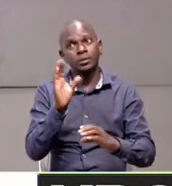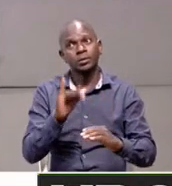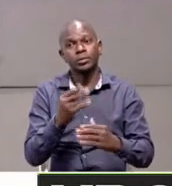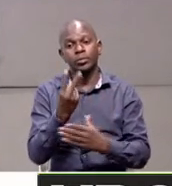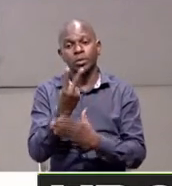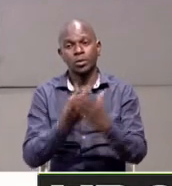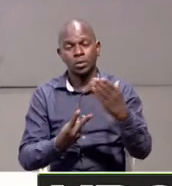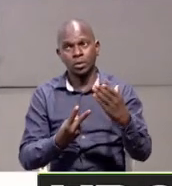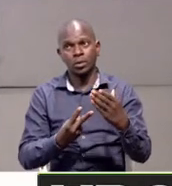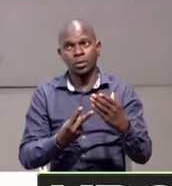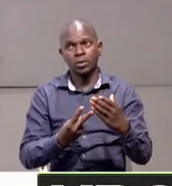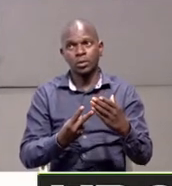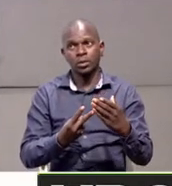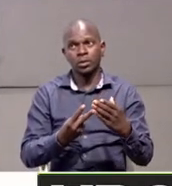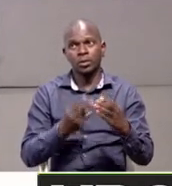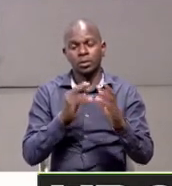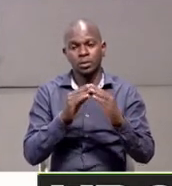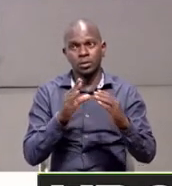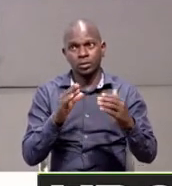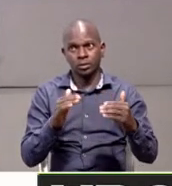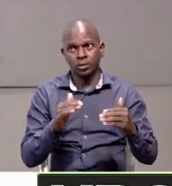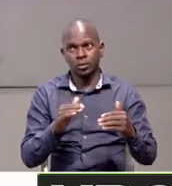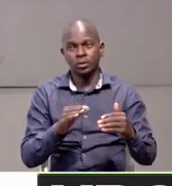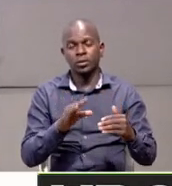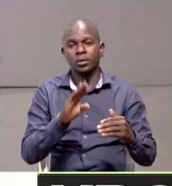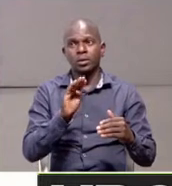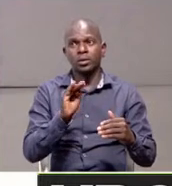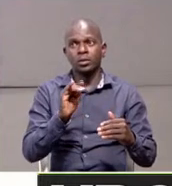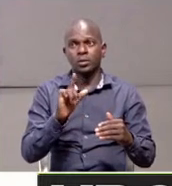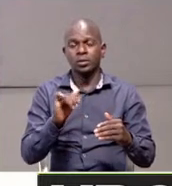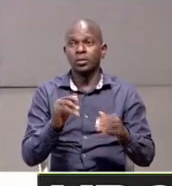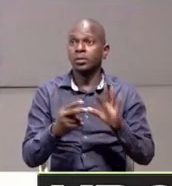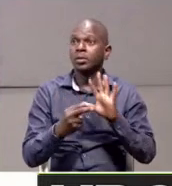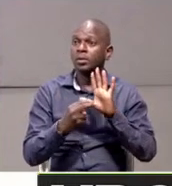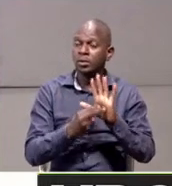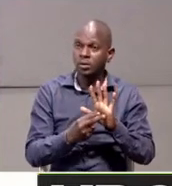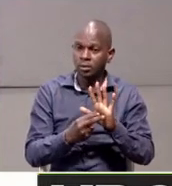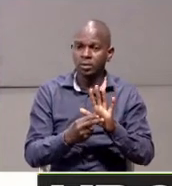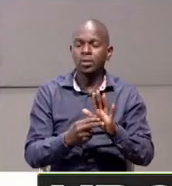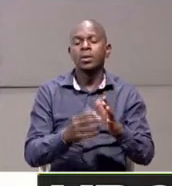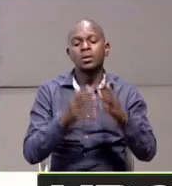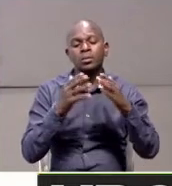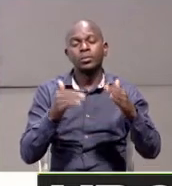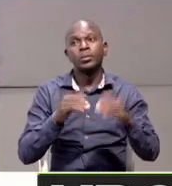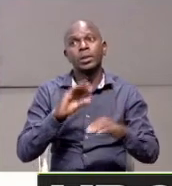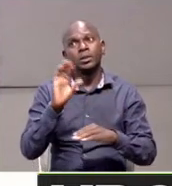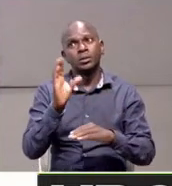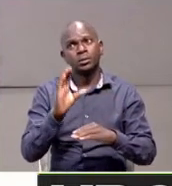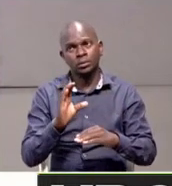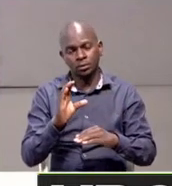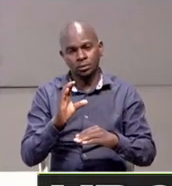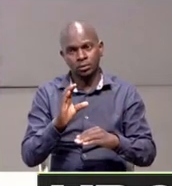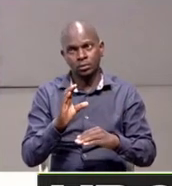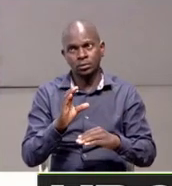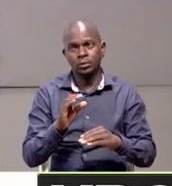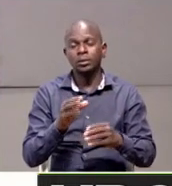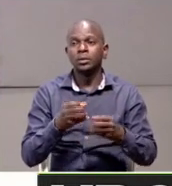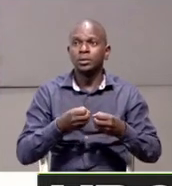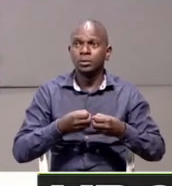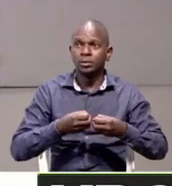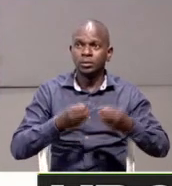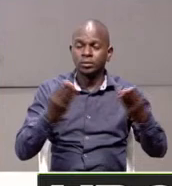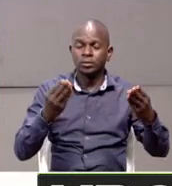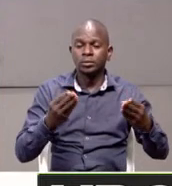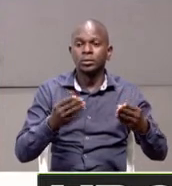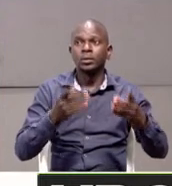us, and we have a garage which is called B-Line. He introduced me to all the big companies. I was a distributor of almost